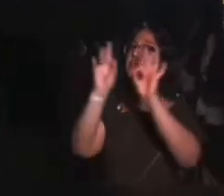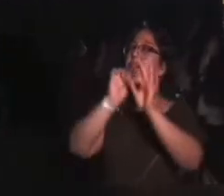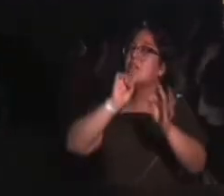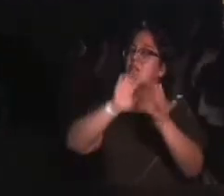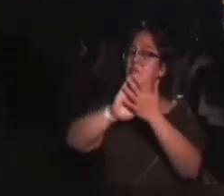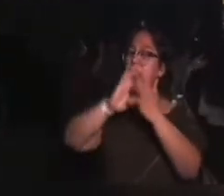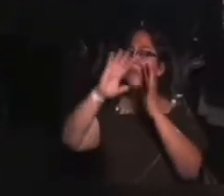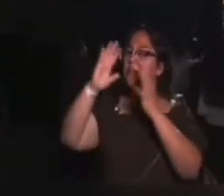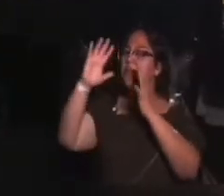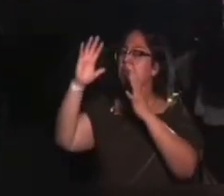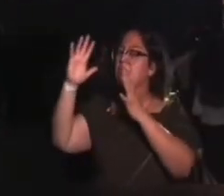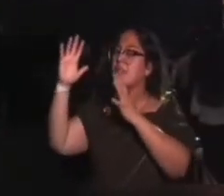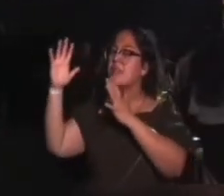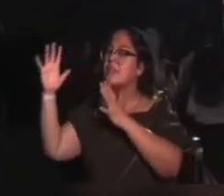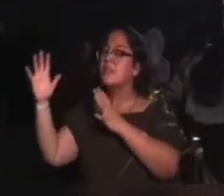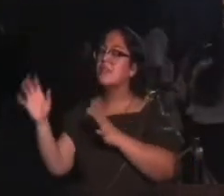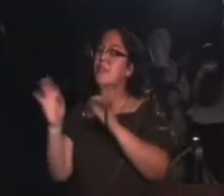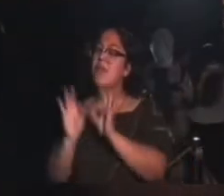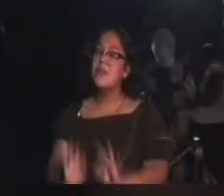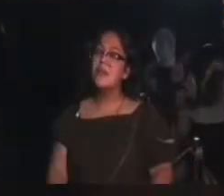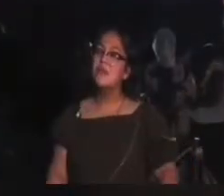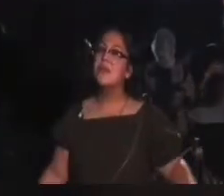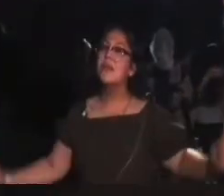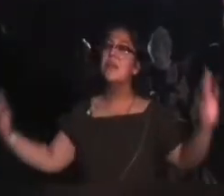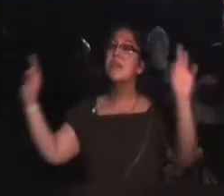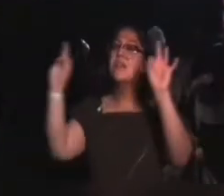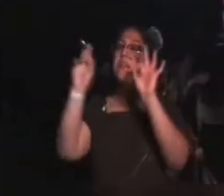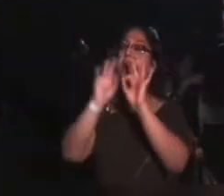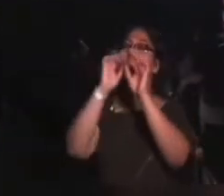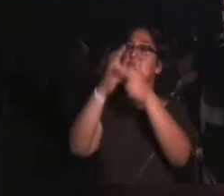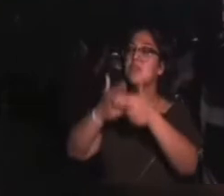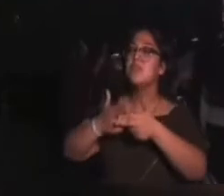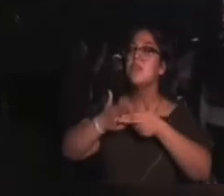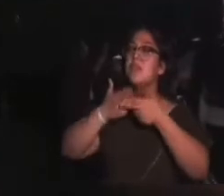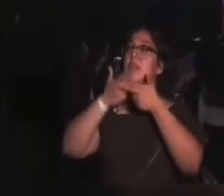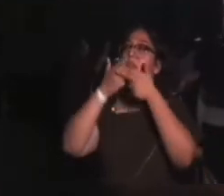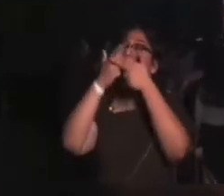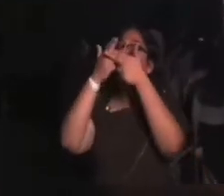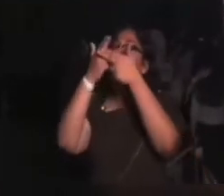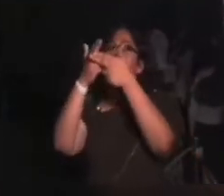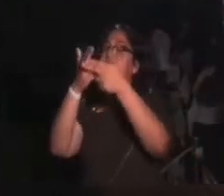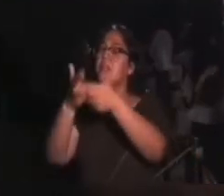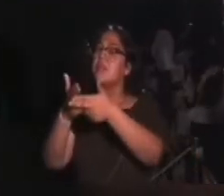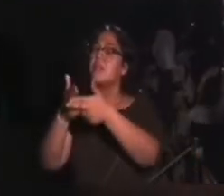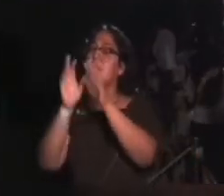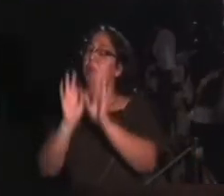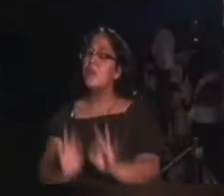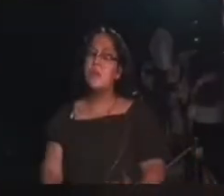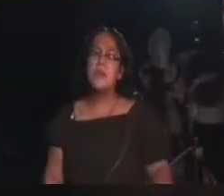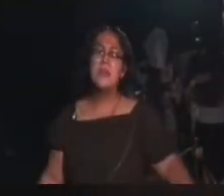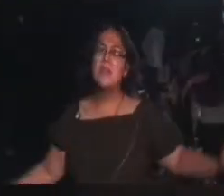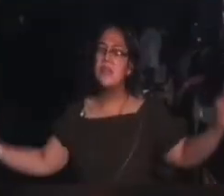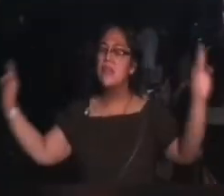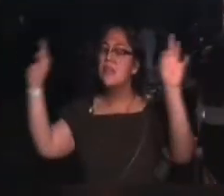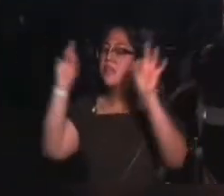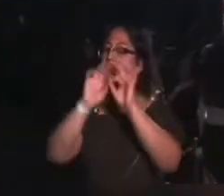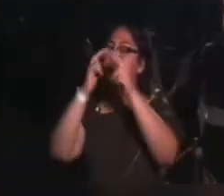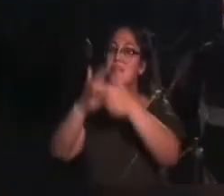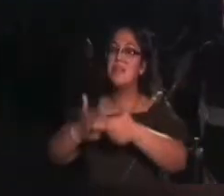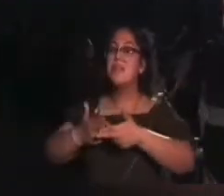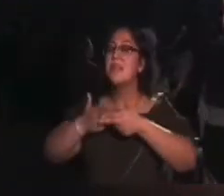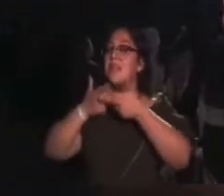nombre sin igual. Digno de alabar, digno